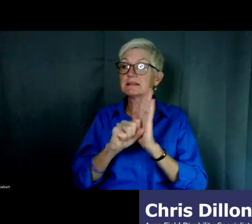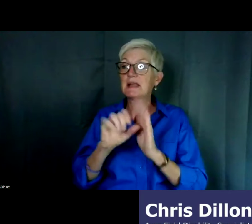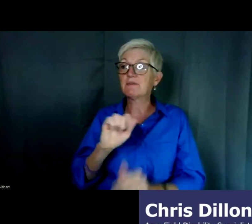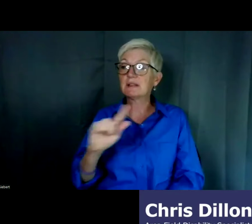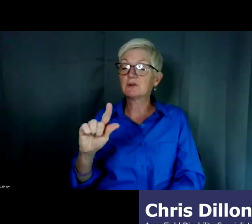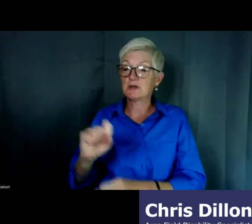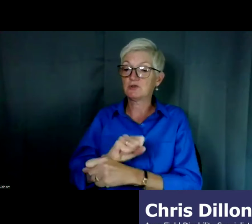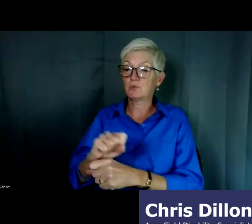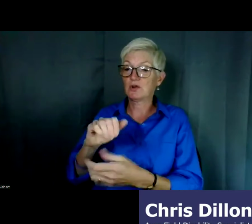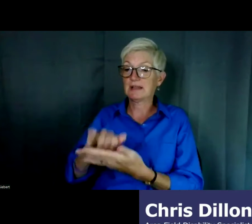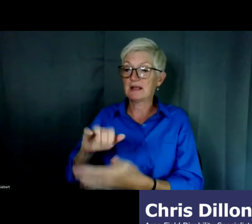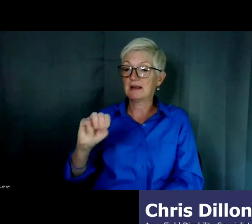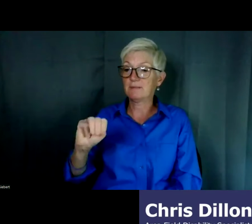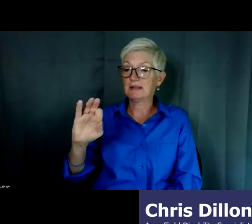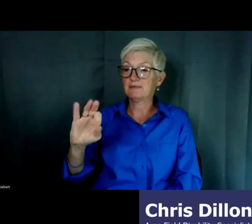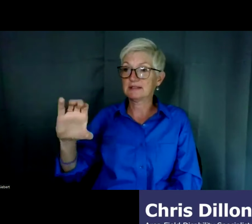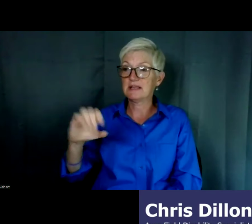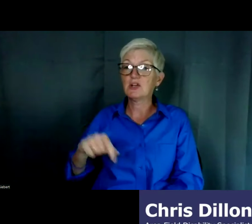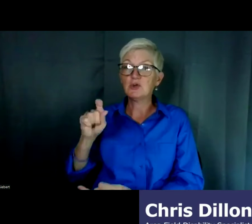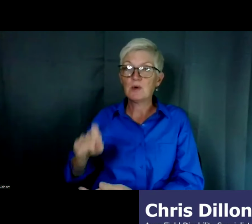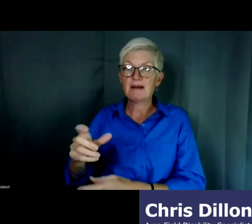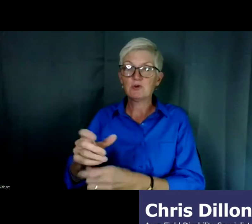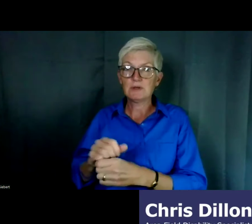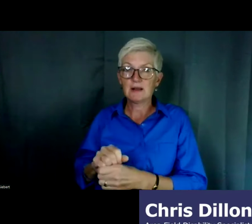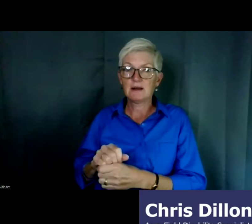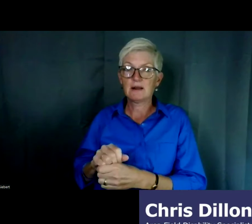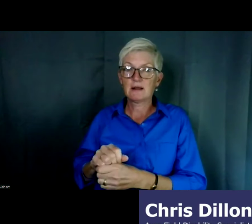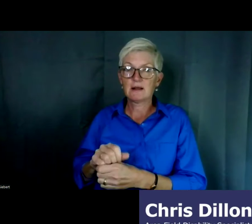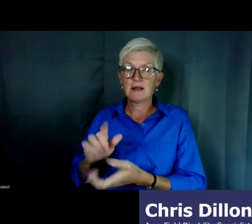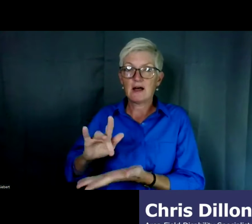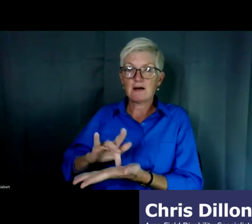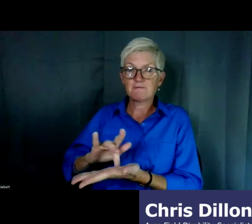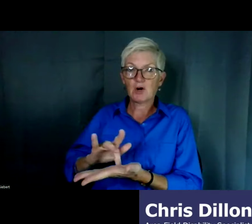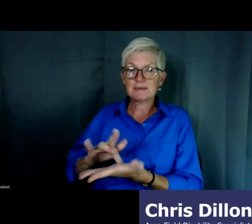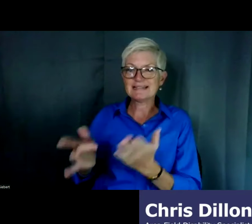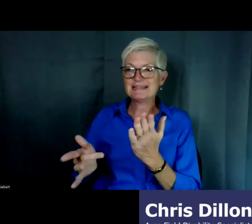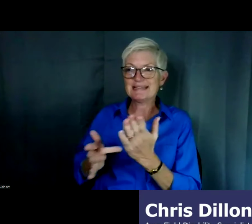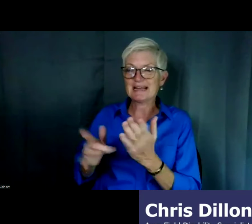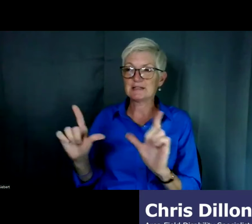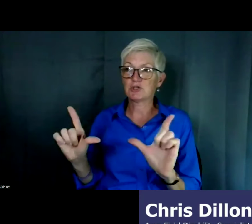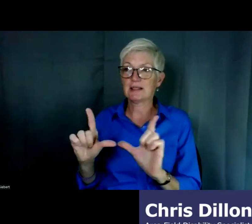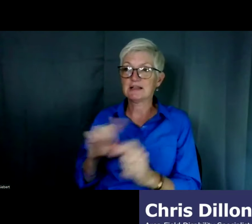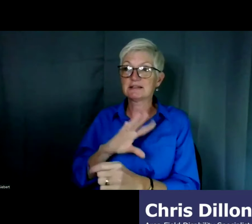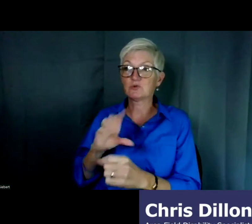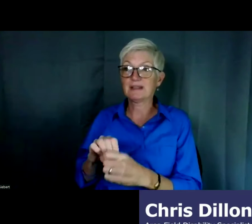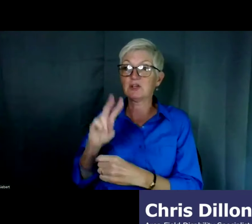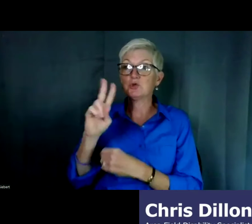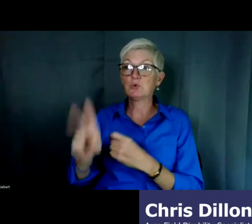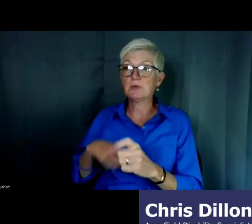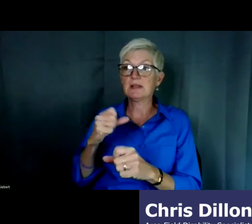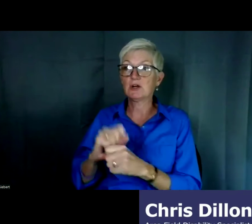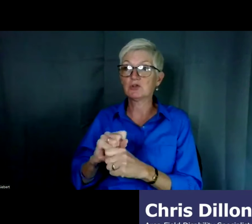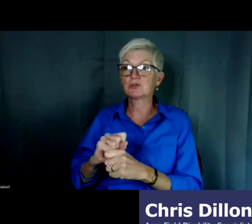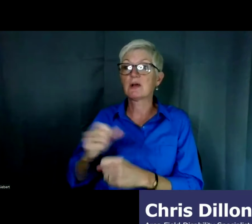work in this micro-fulfillment center, you have to be able to get a pharmacy technician license within 2 years of being hired.